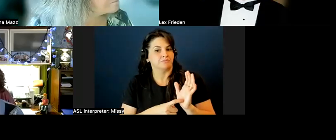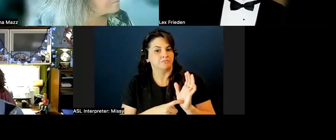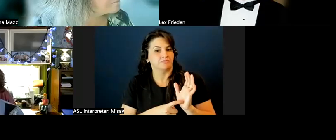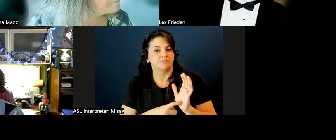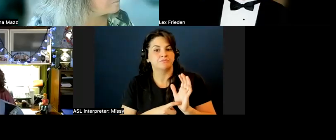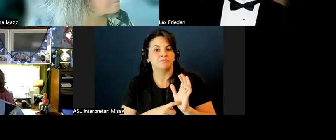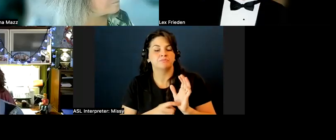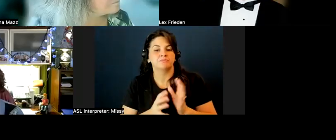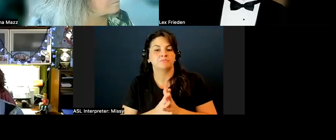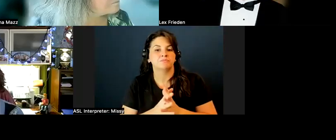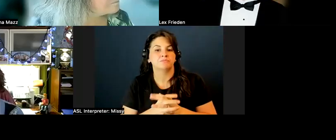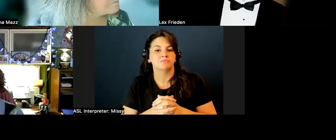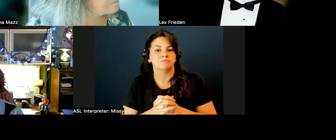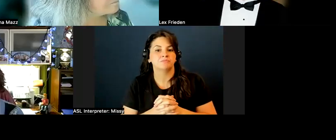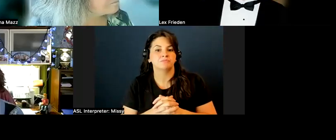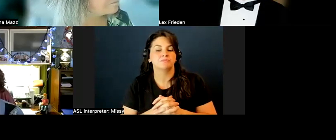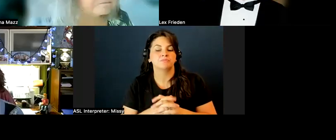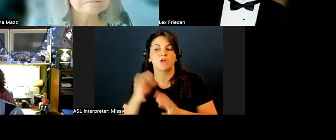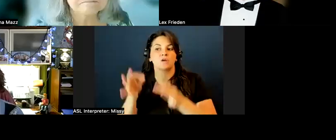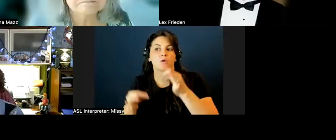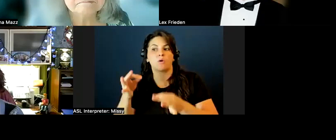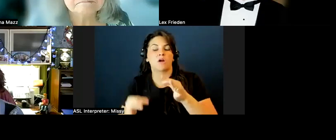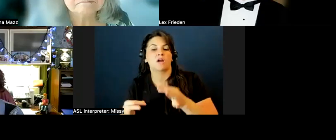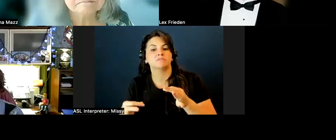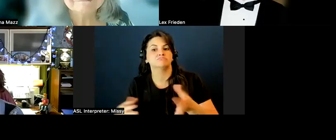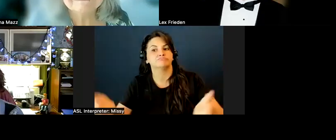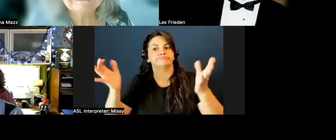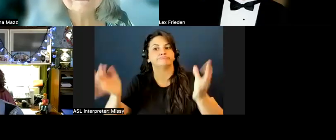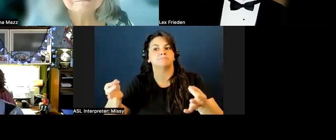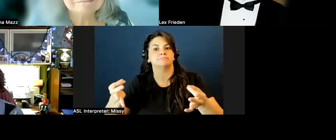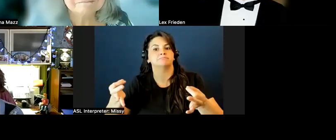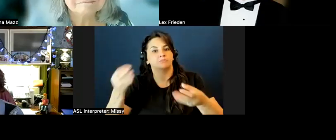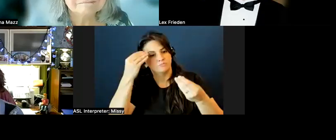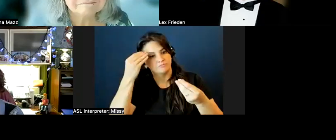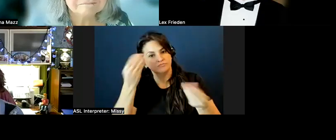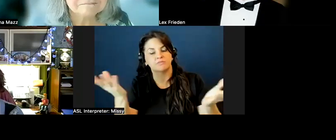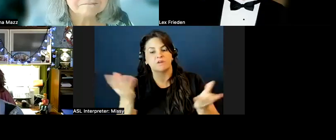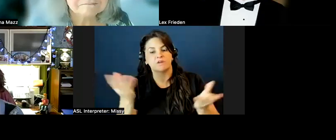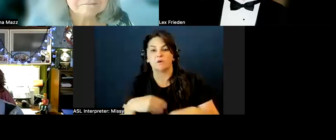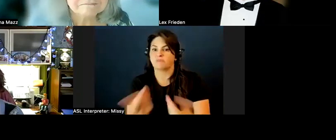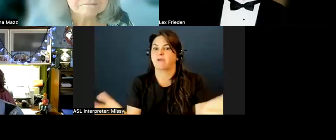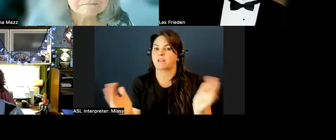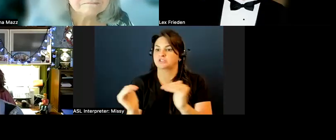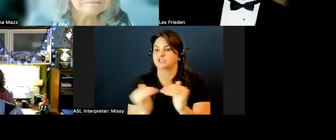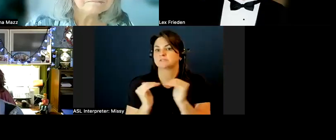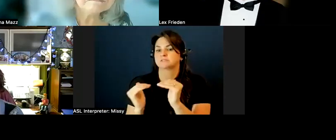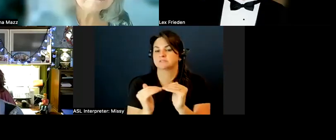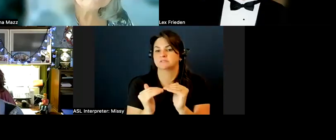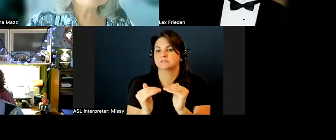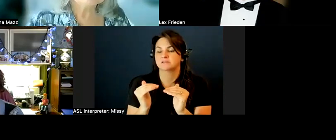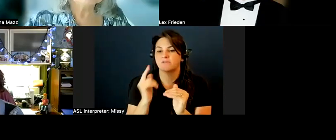injustice of marginalized groups, and of course the pandemic, which brought the subject of